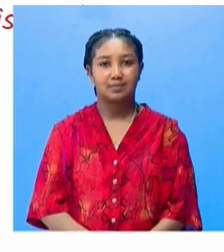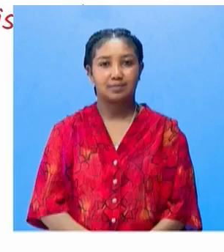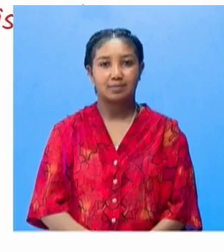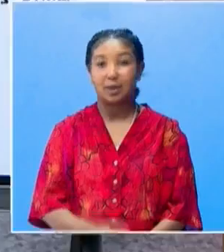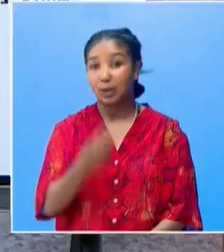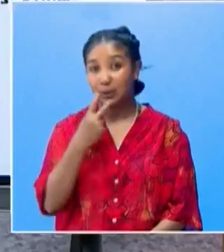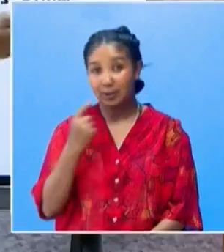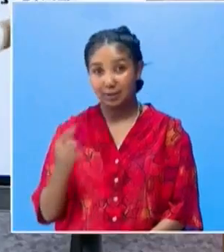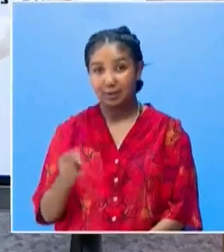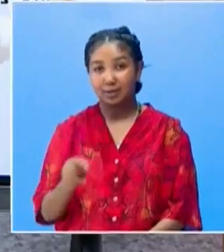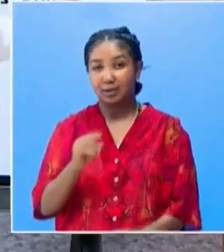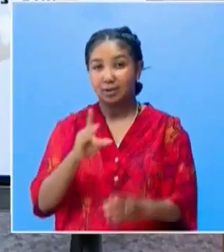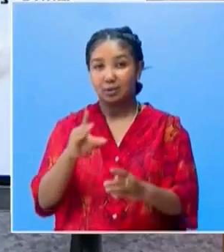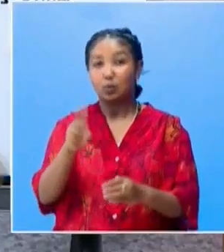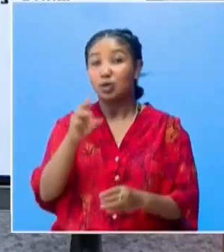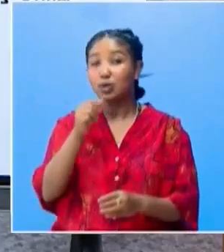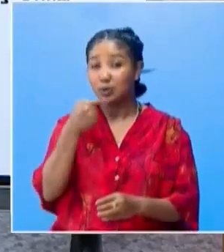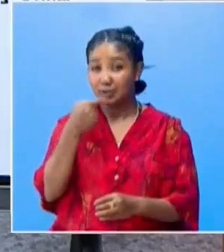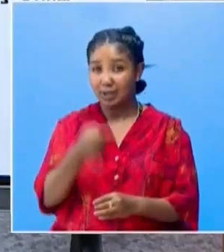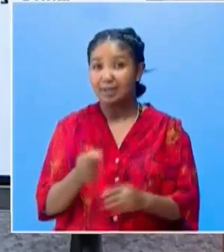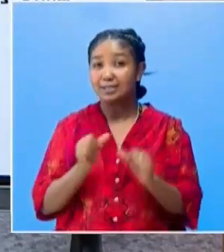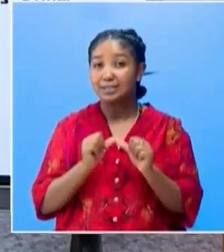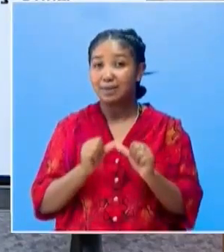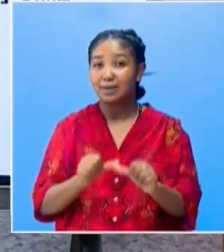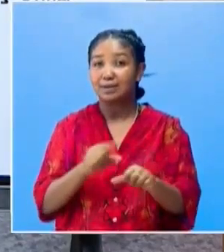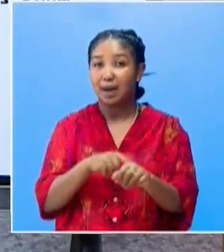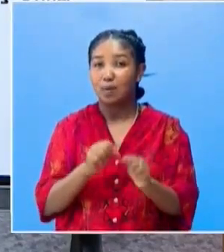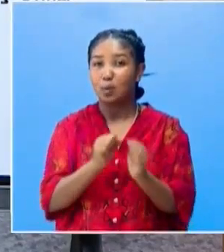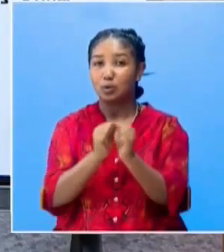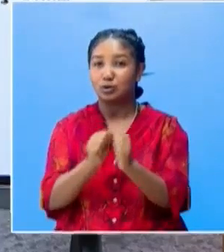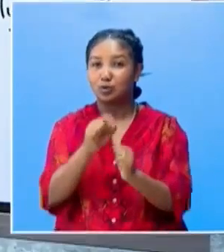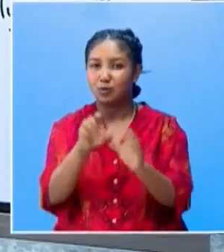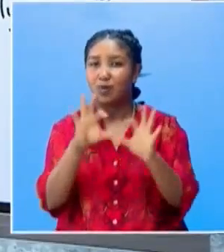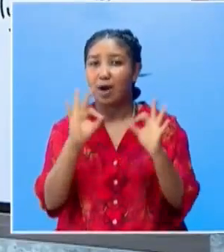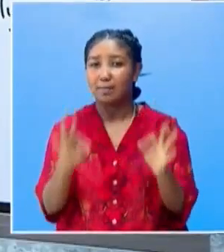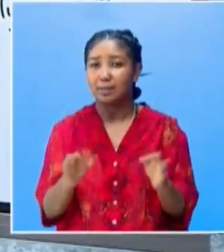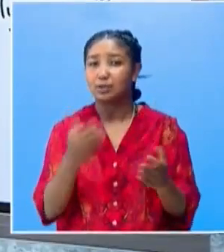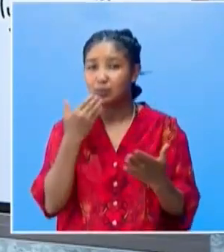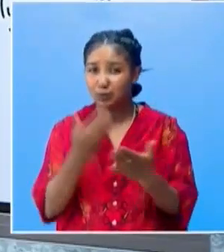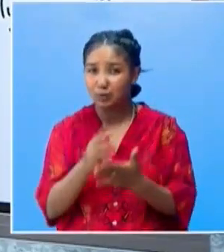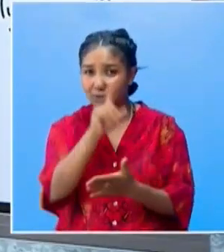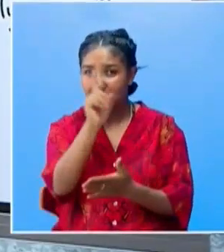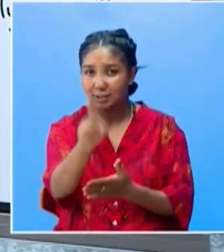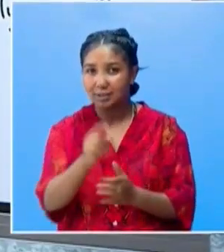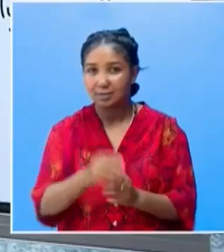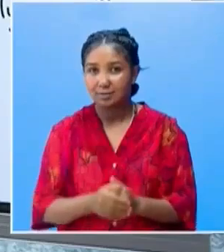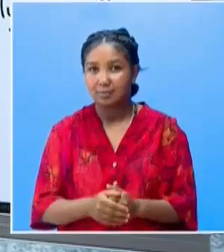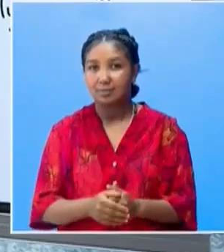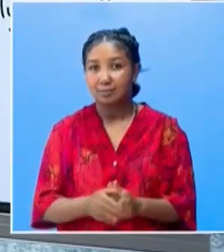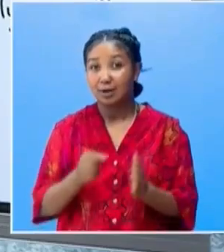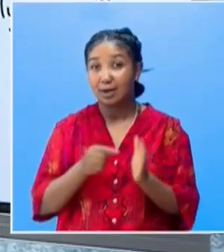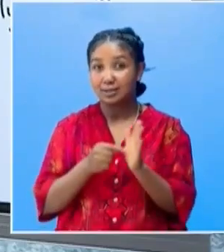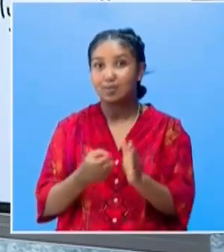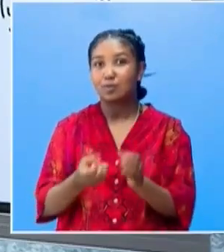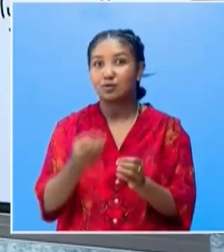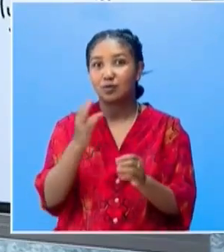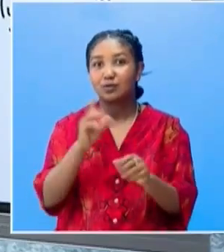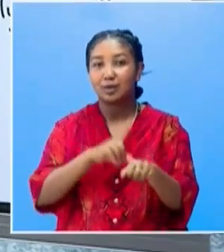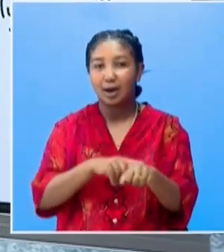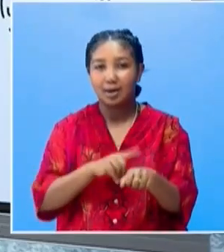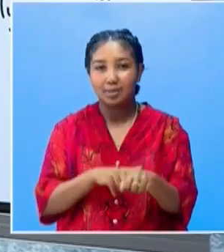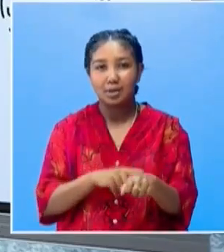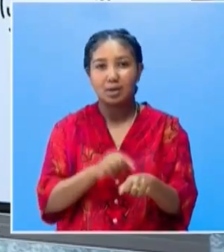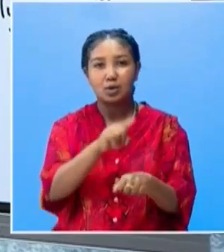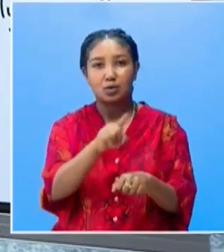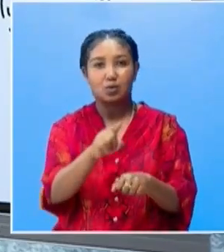Look, wouldn't you say spending time with your family is good? As you can see, most of the time,